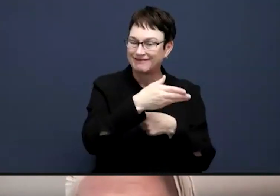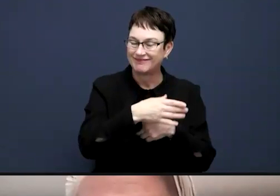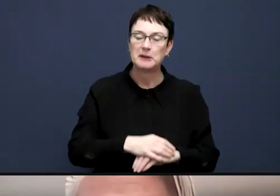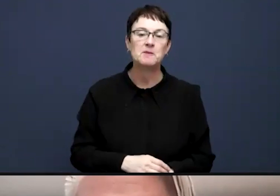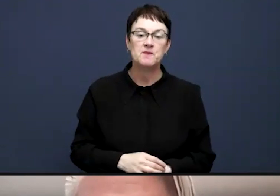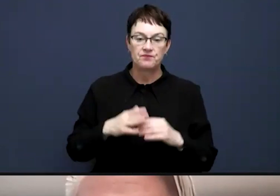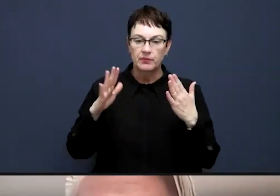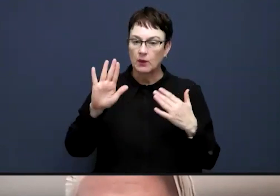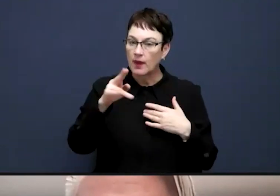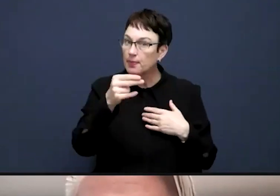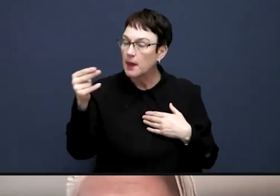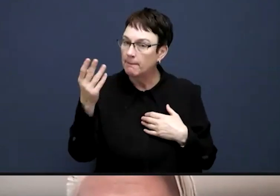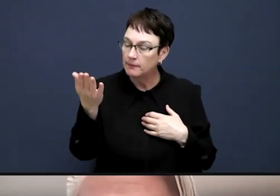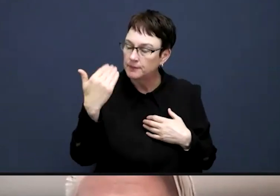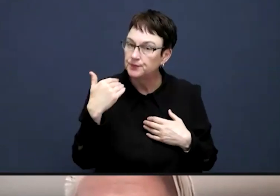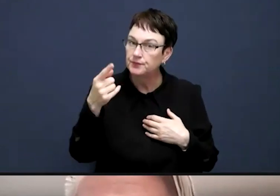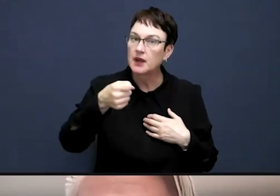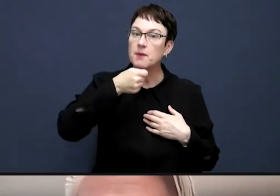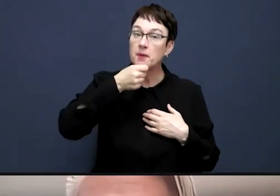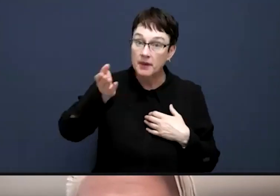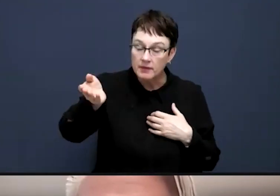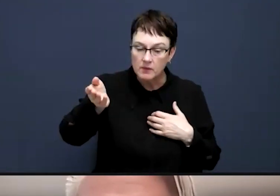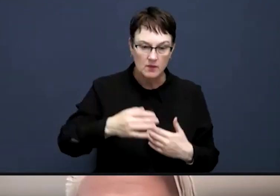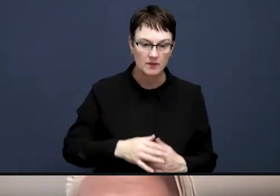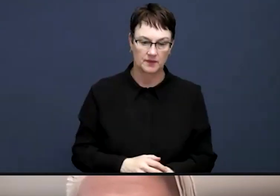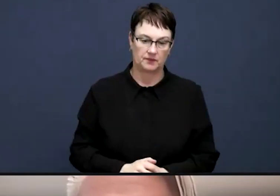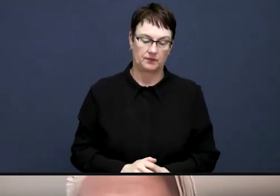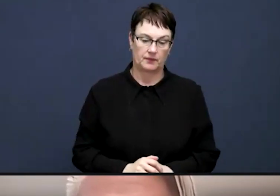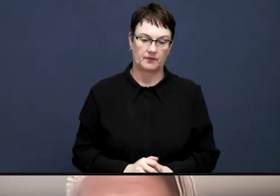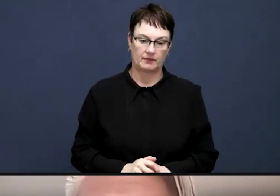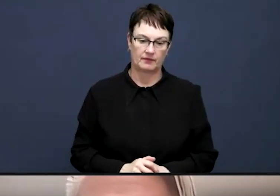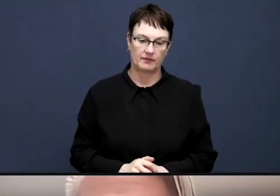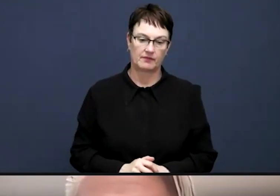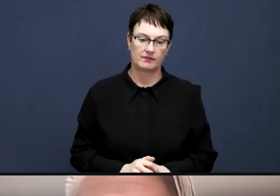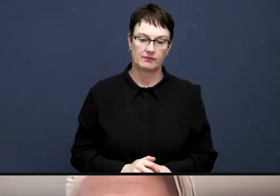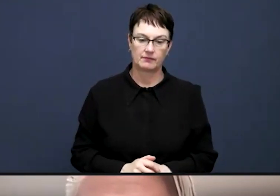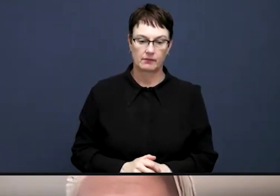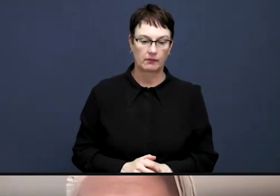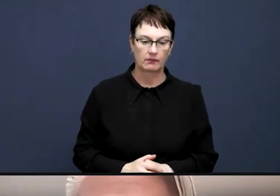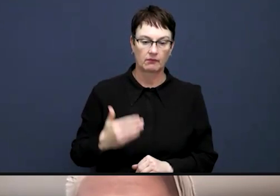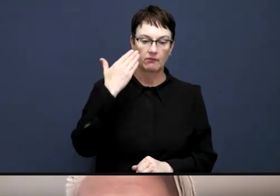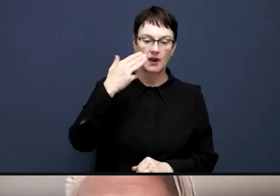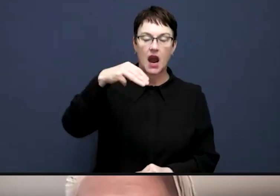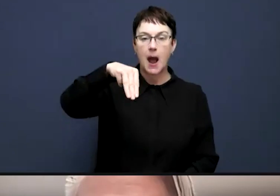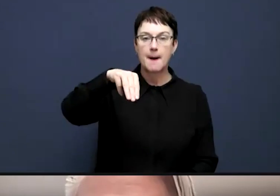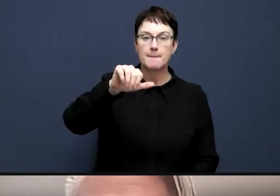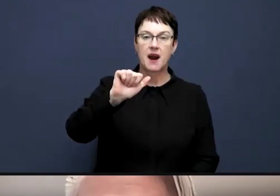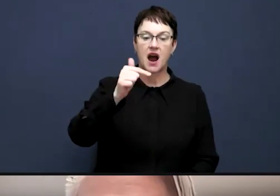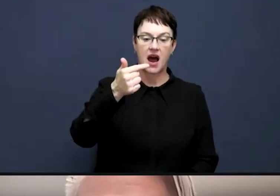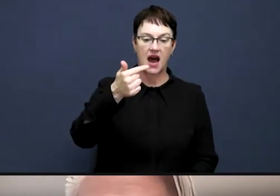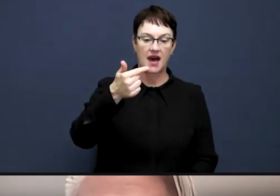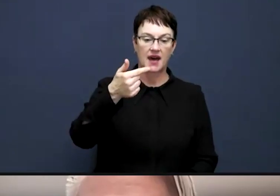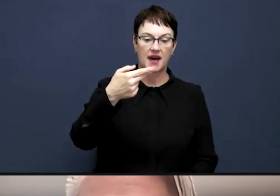It's not. Yeah. Okay. Mathieu from Break the Ice. Thank you, first of all, for